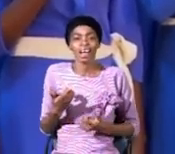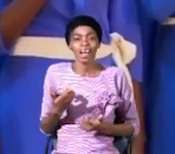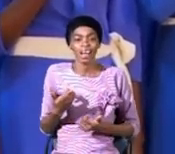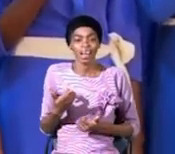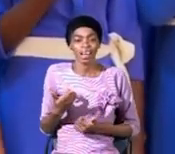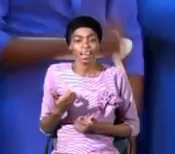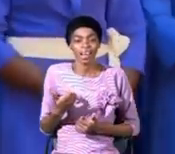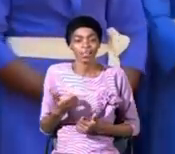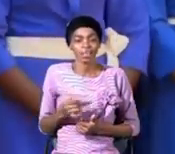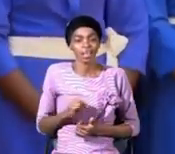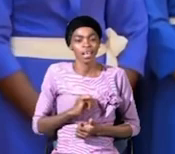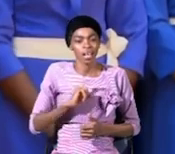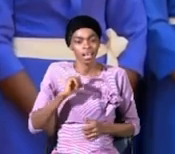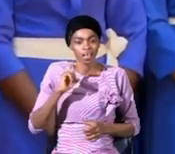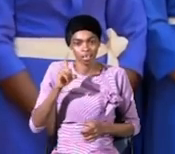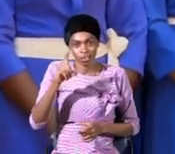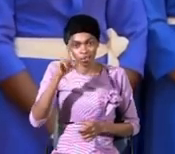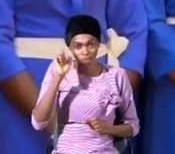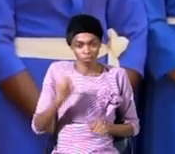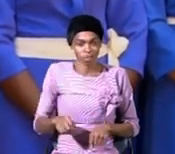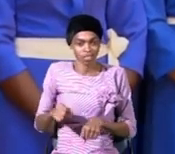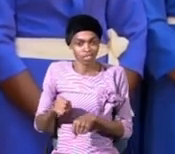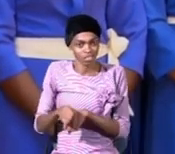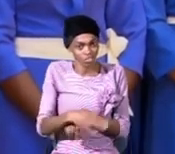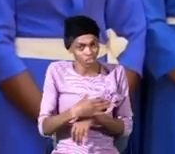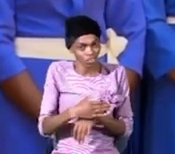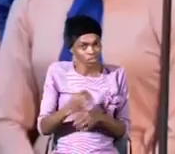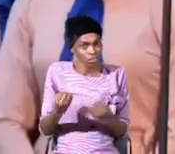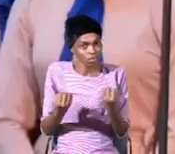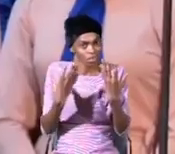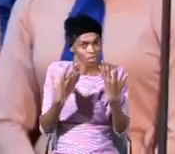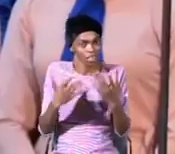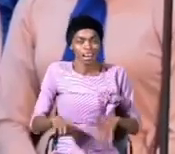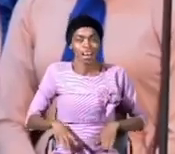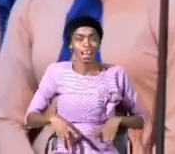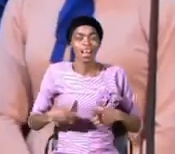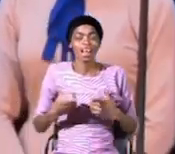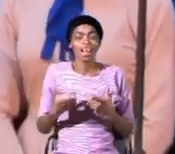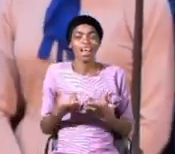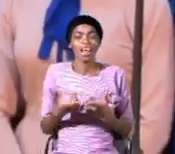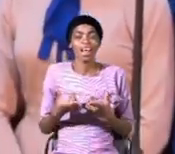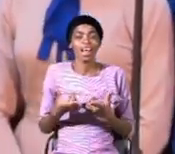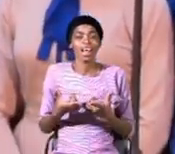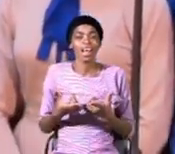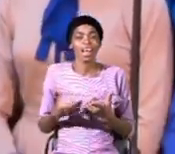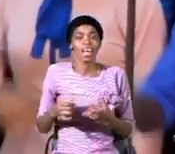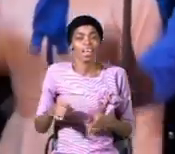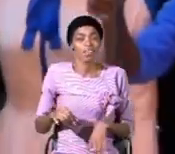lives. You must touch so many lives.